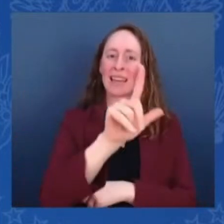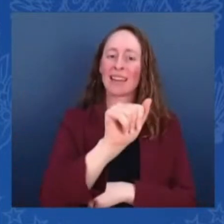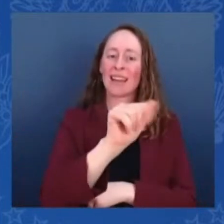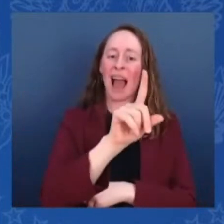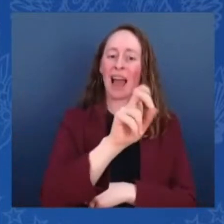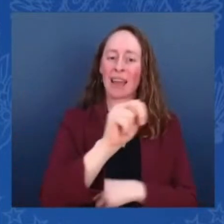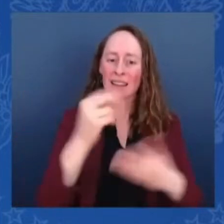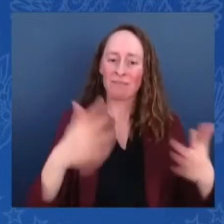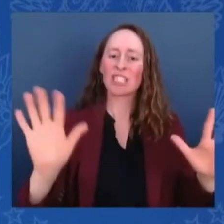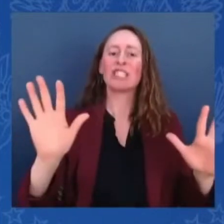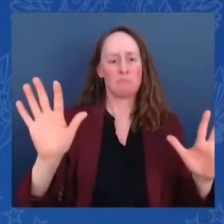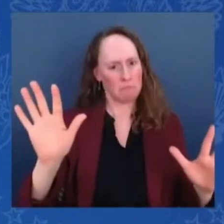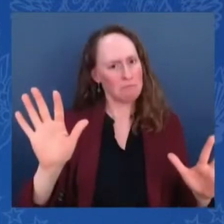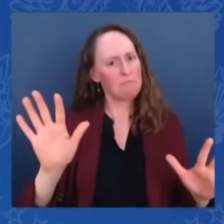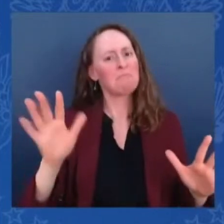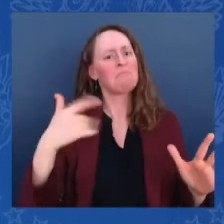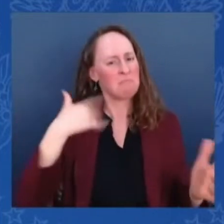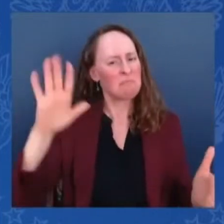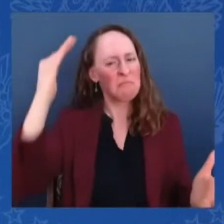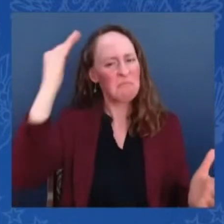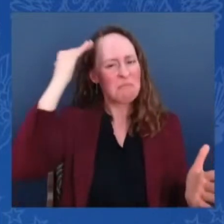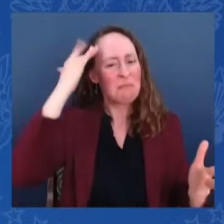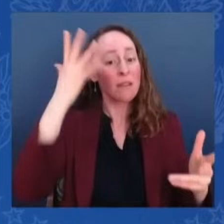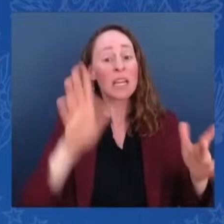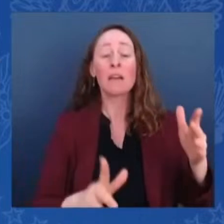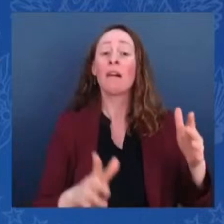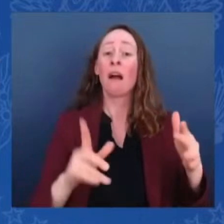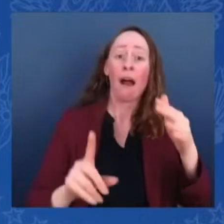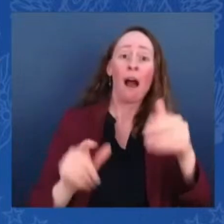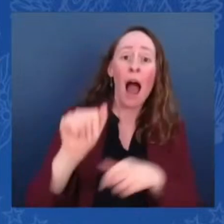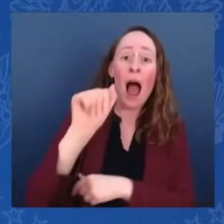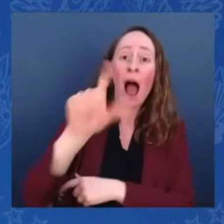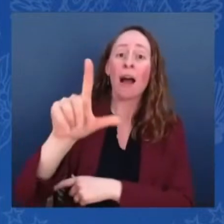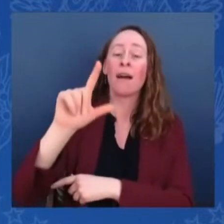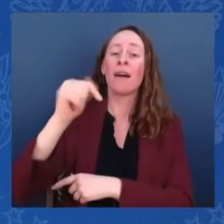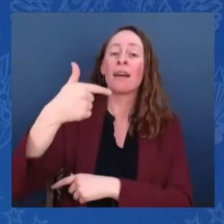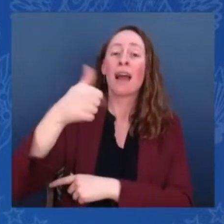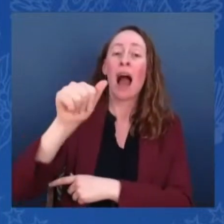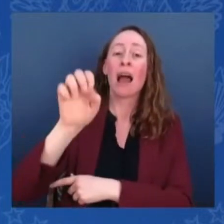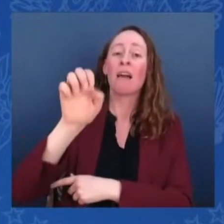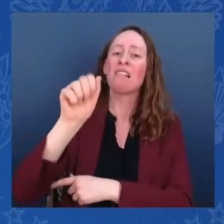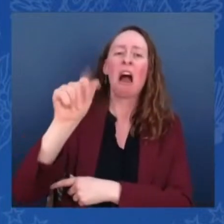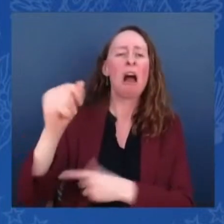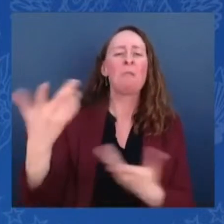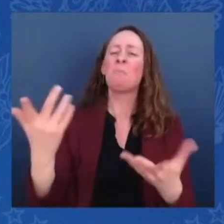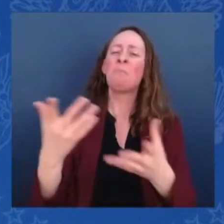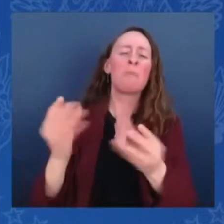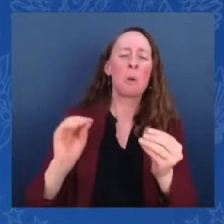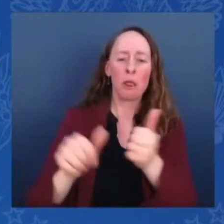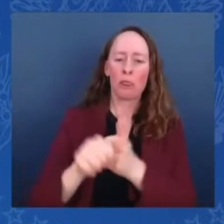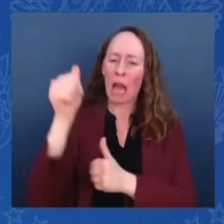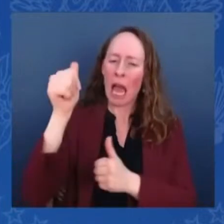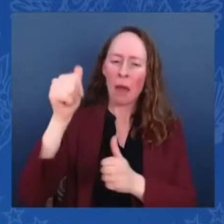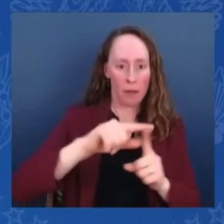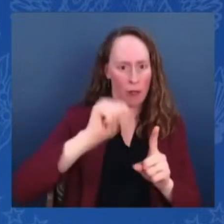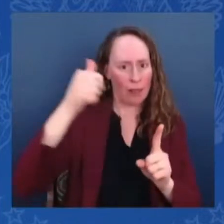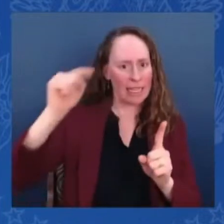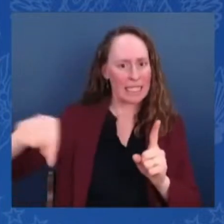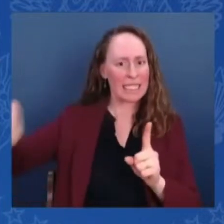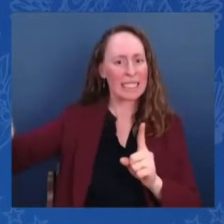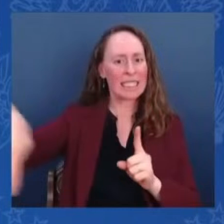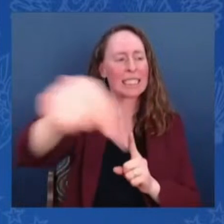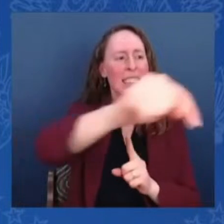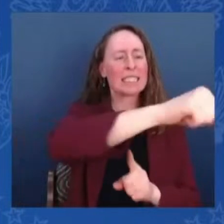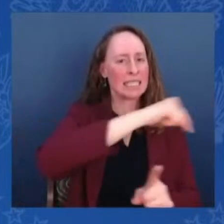no longer be emanating from Afghanistan, but from elsewhere. And so, we not need to station